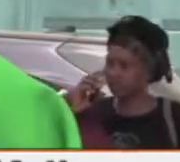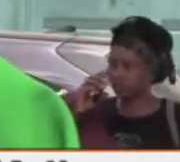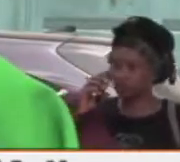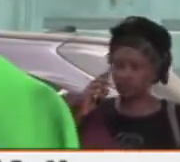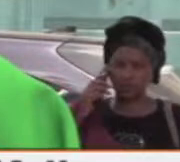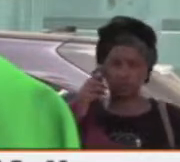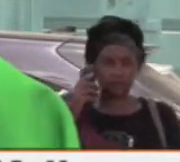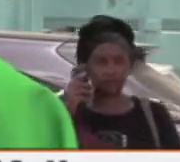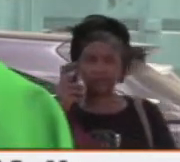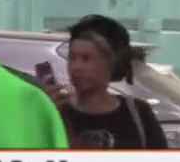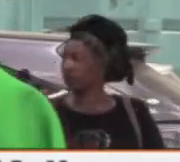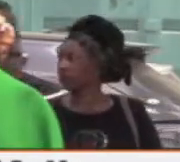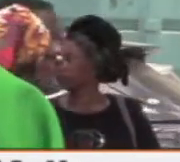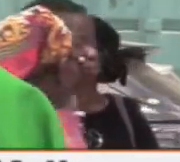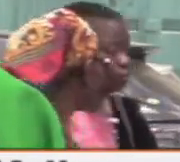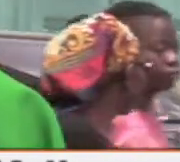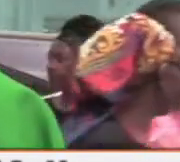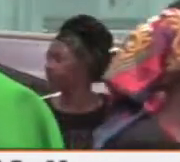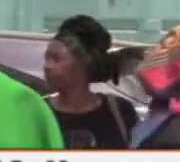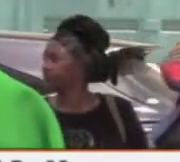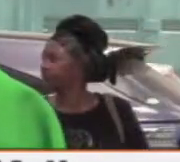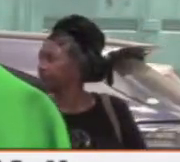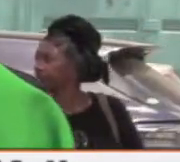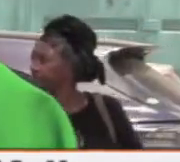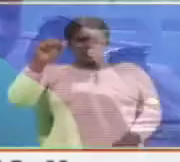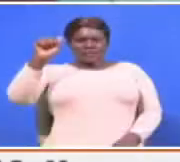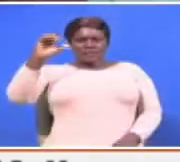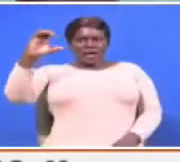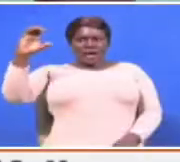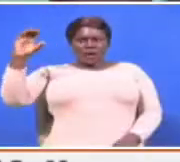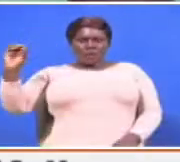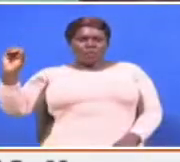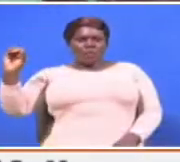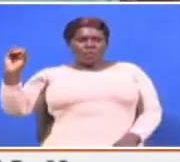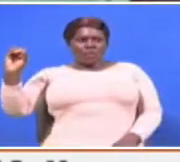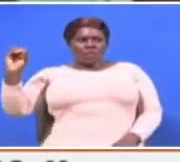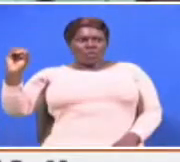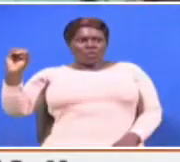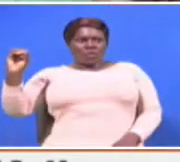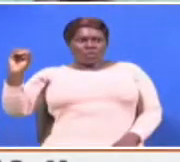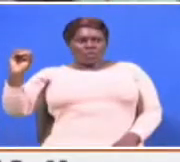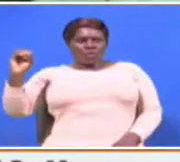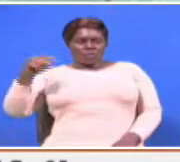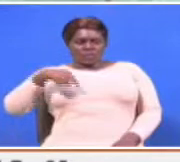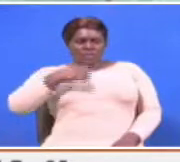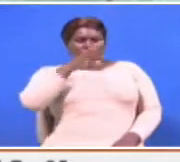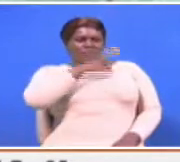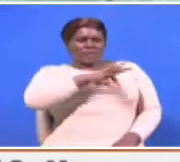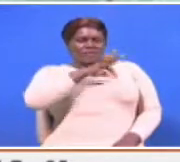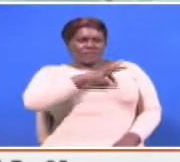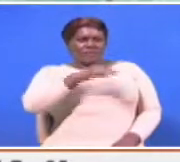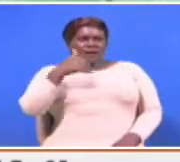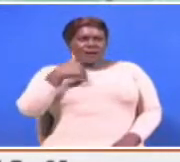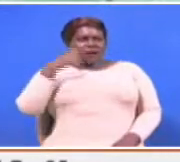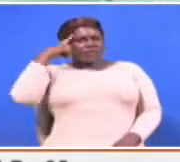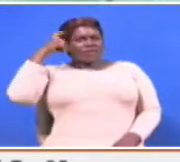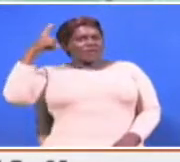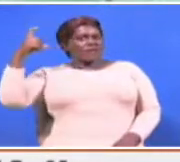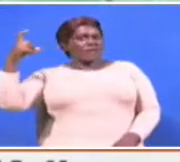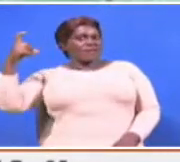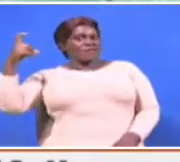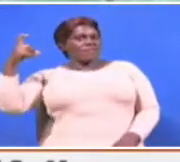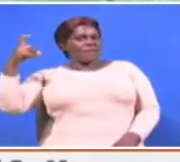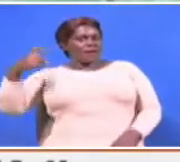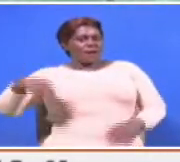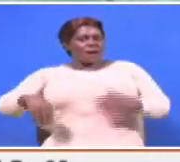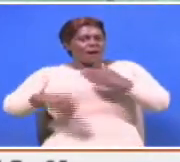Today we are privileged to have Waumini Sako, our actually benefactors. We have been having a dream of